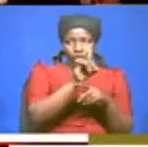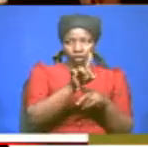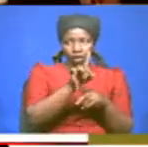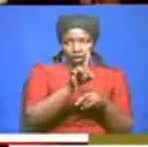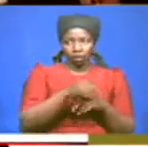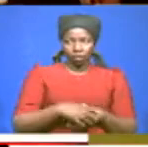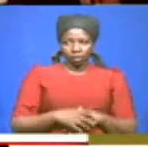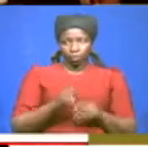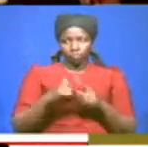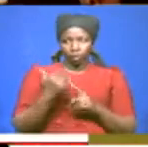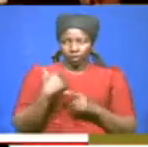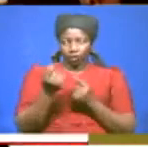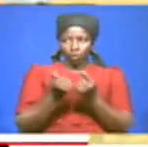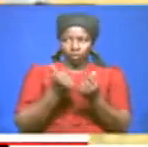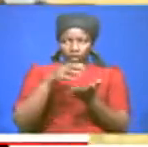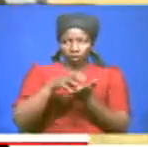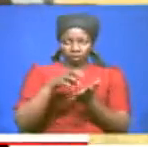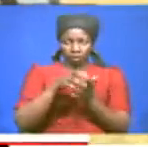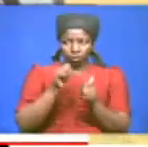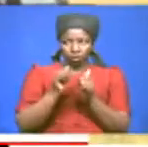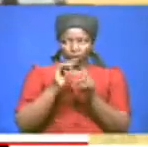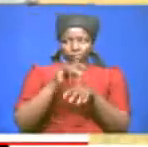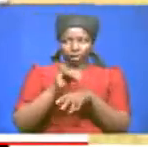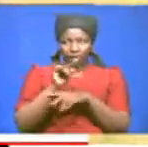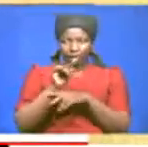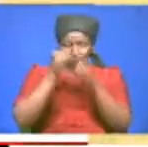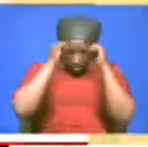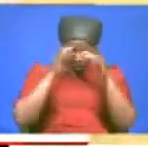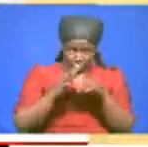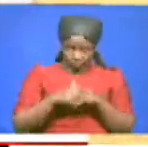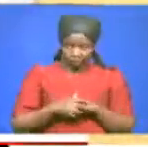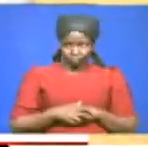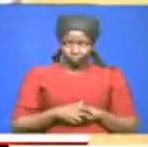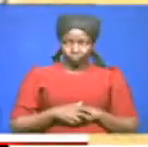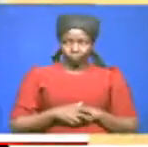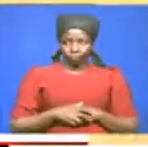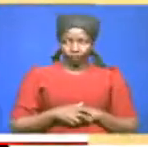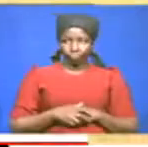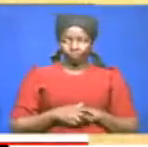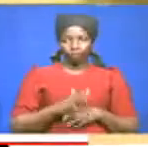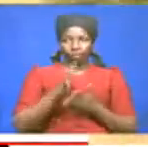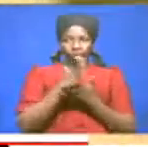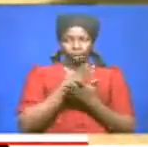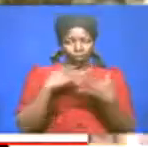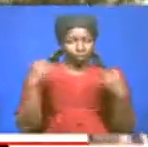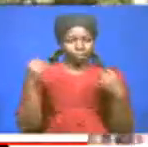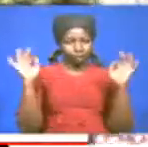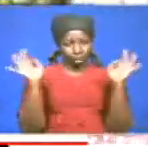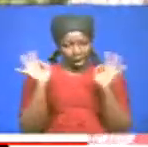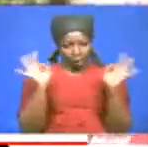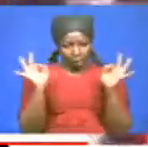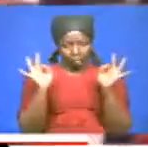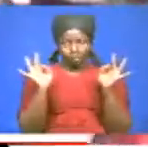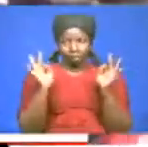that faced this cohort of candidates. Two learners were caught by surprise as they were not expecting to be the top students in Homa